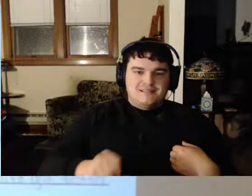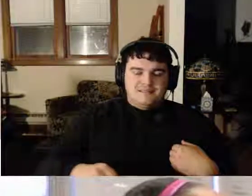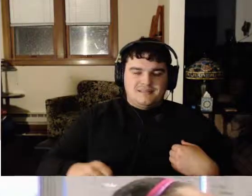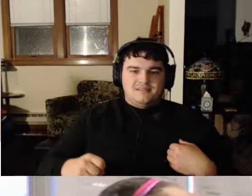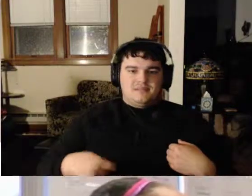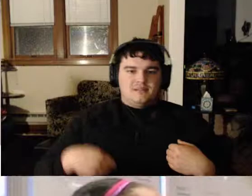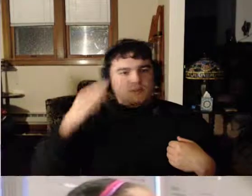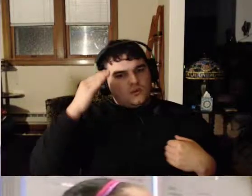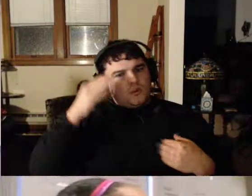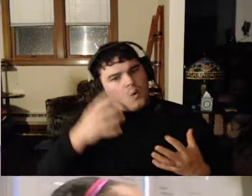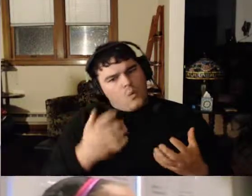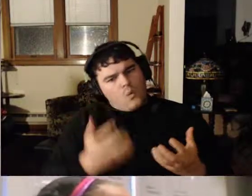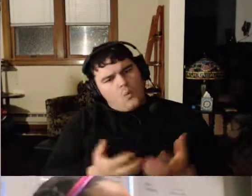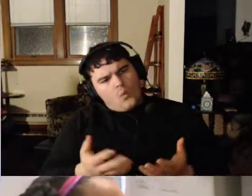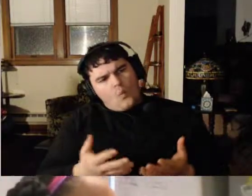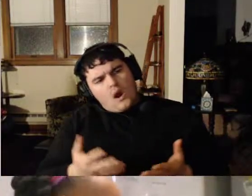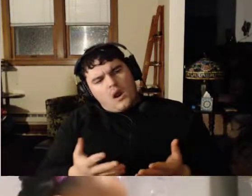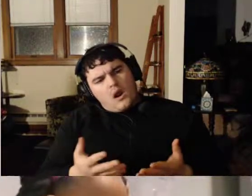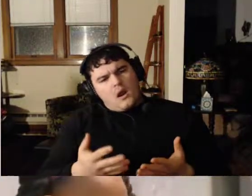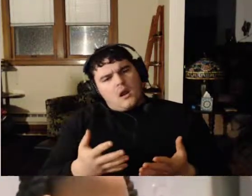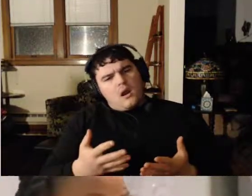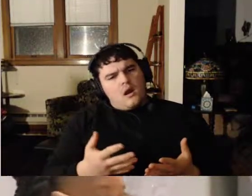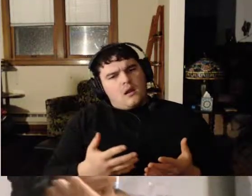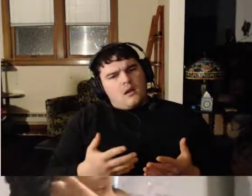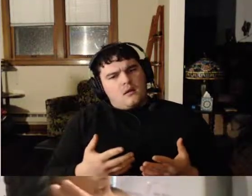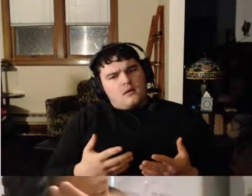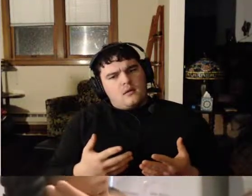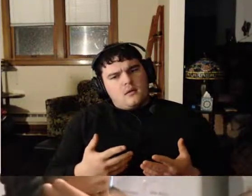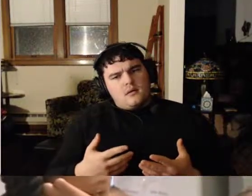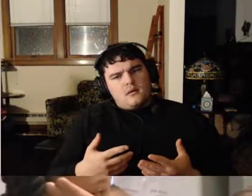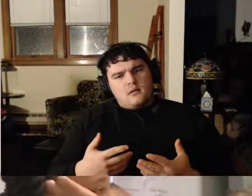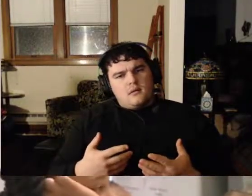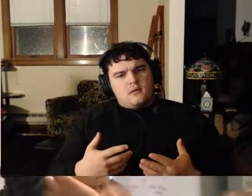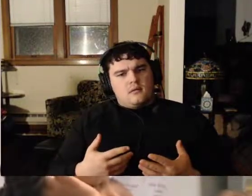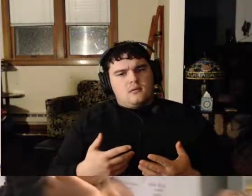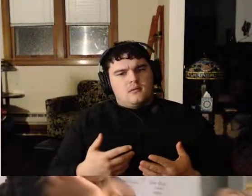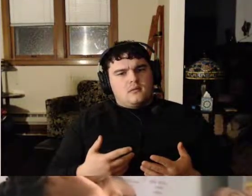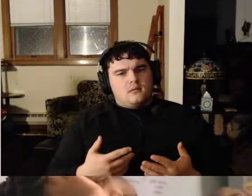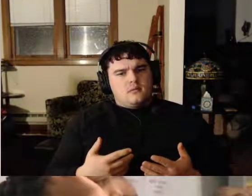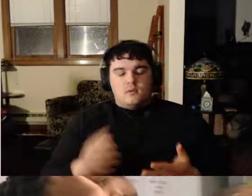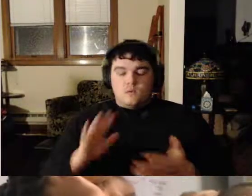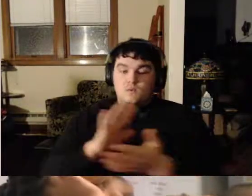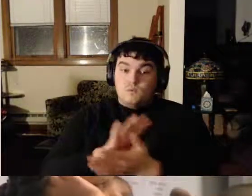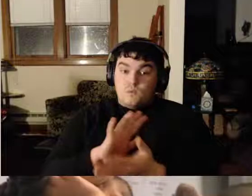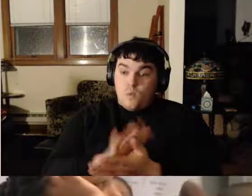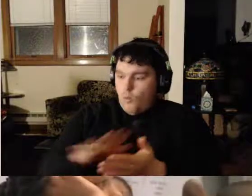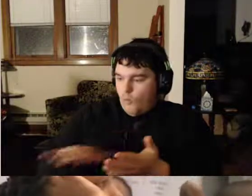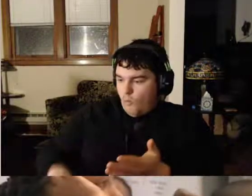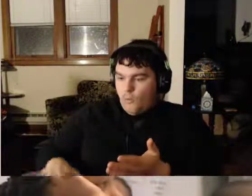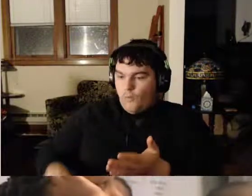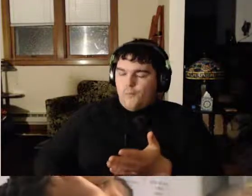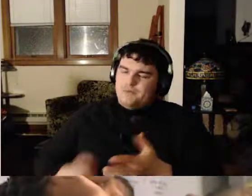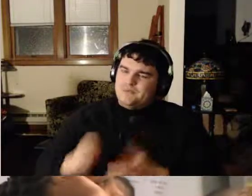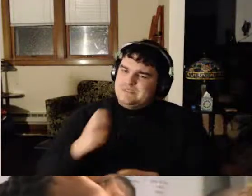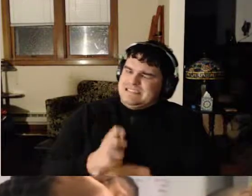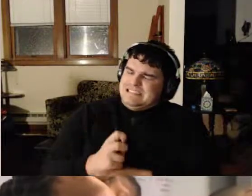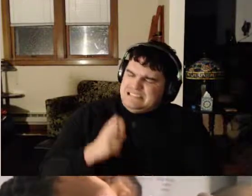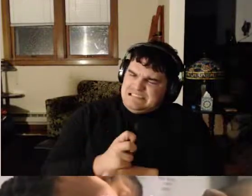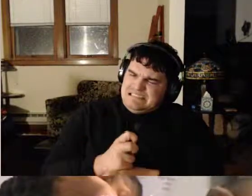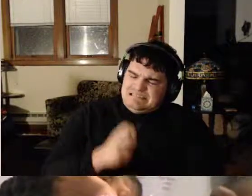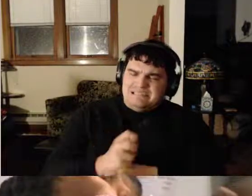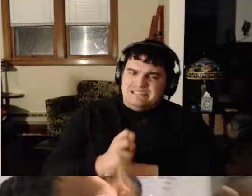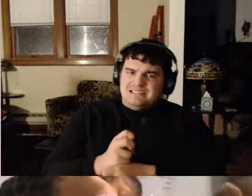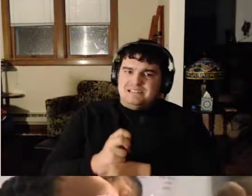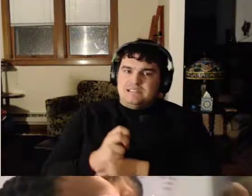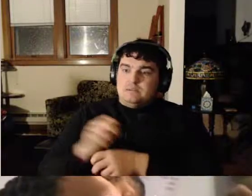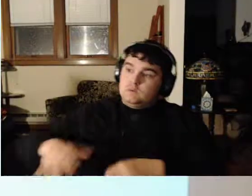about Barack Obama? That he had a hard time in school when he was younger, but when he got older, he